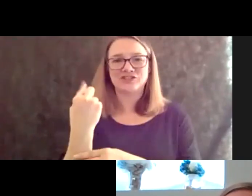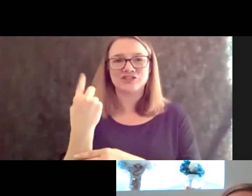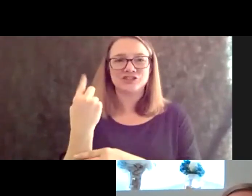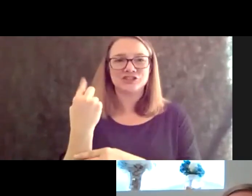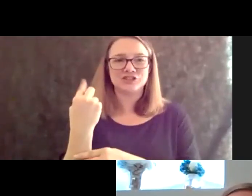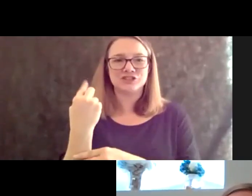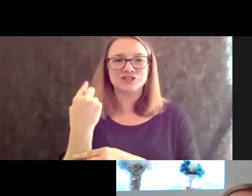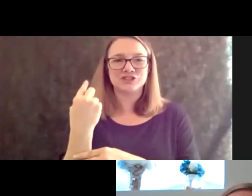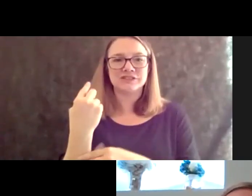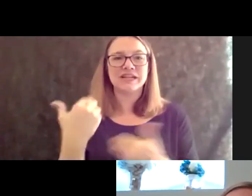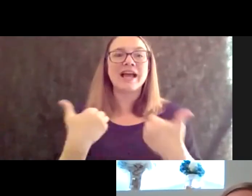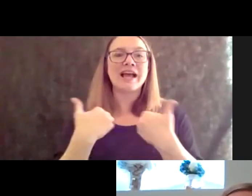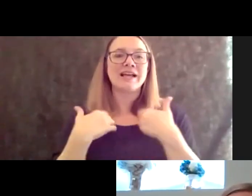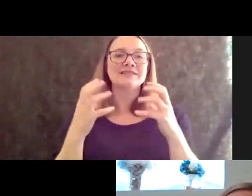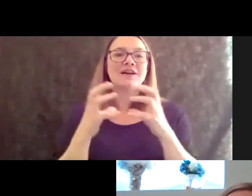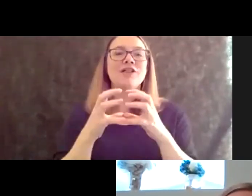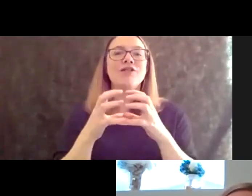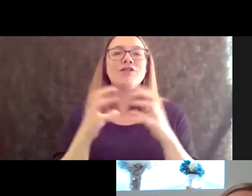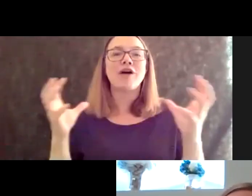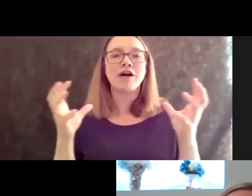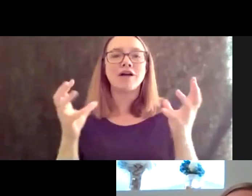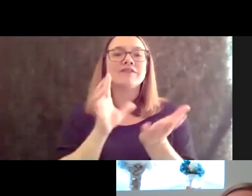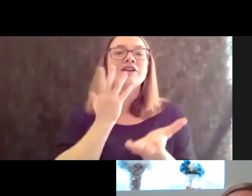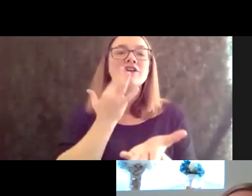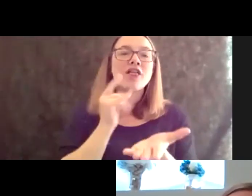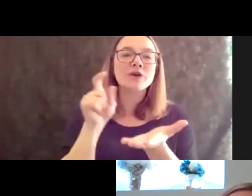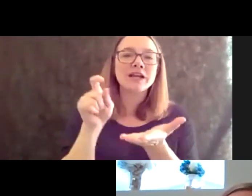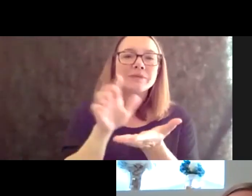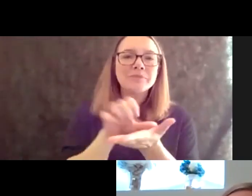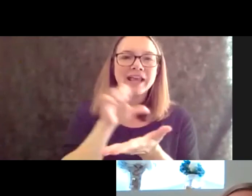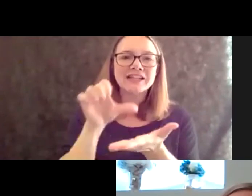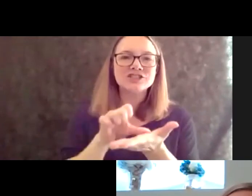this has lots of coloring pages,